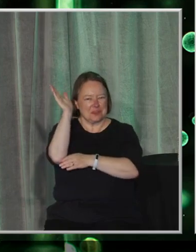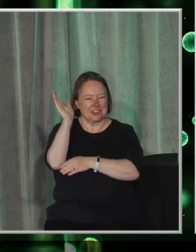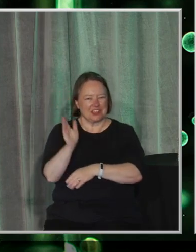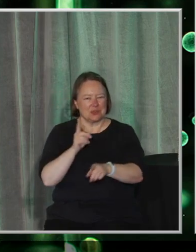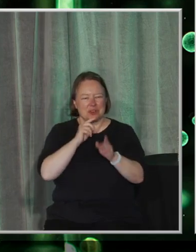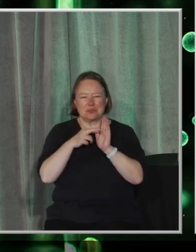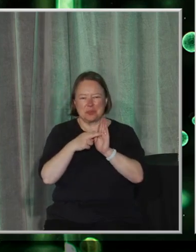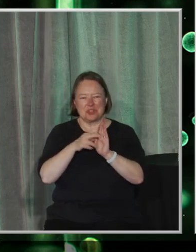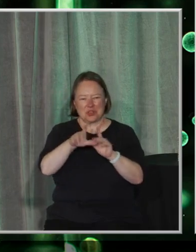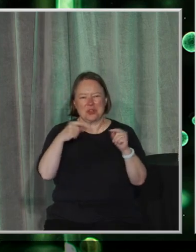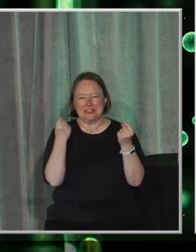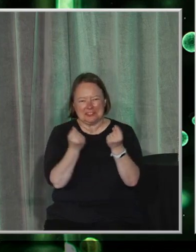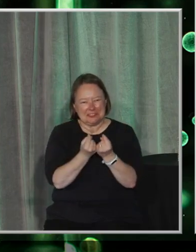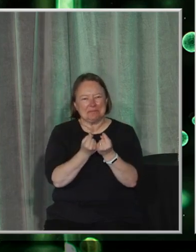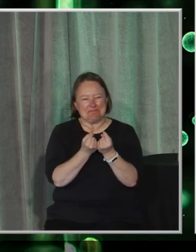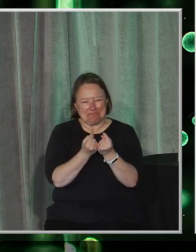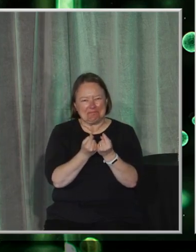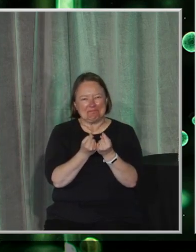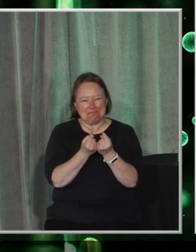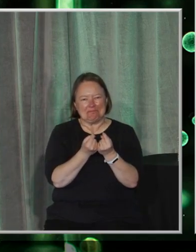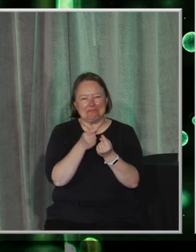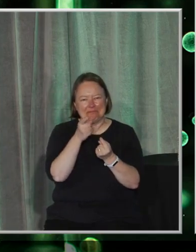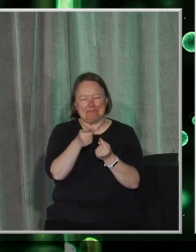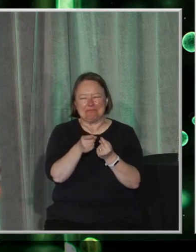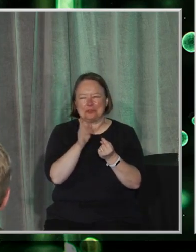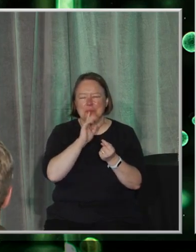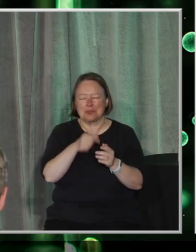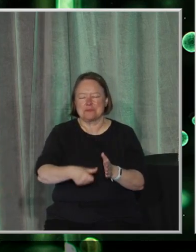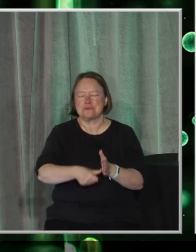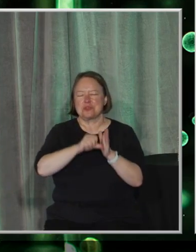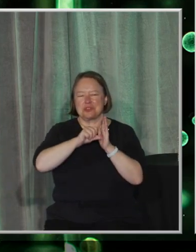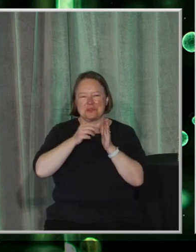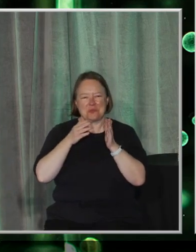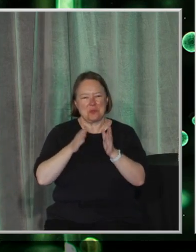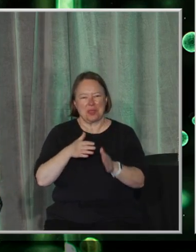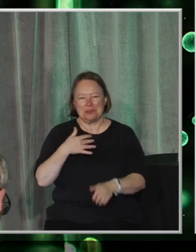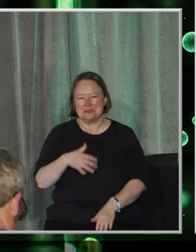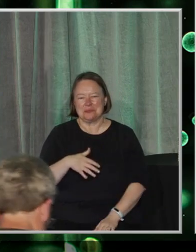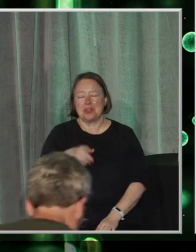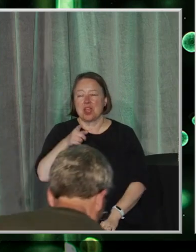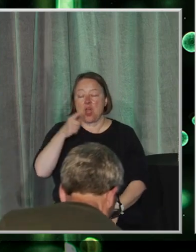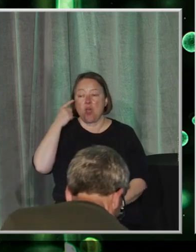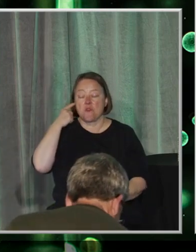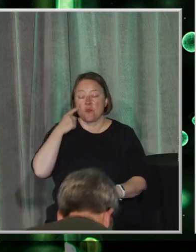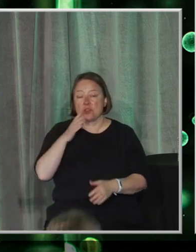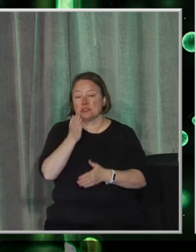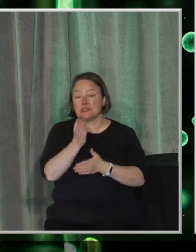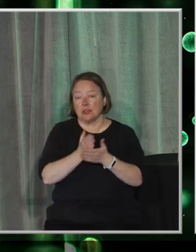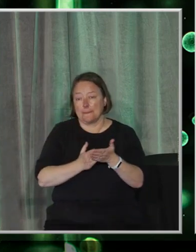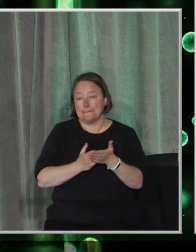really represented your team in a really impressive way. In terms of some